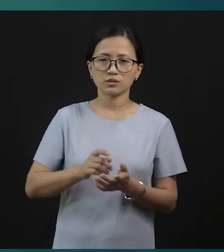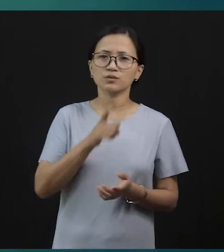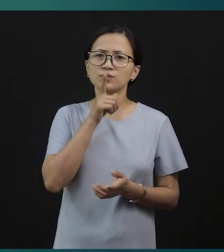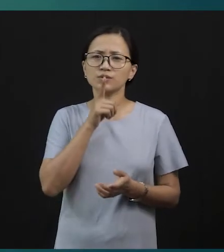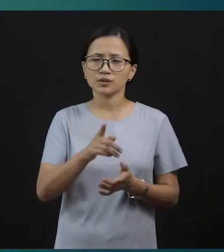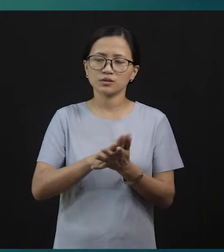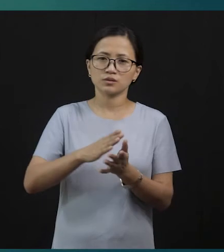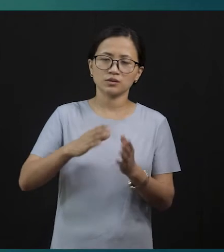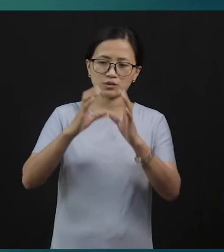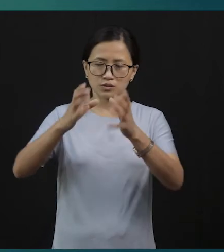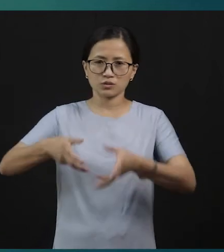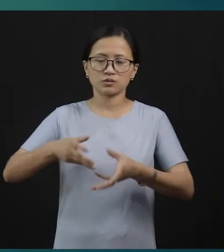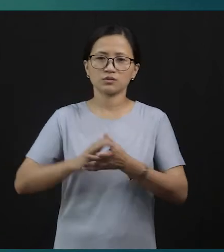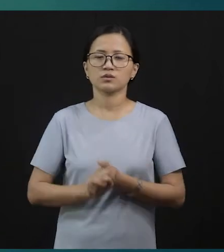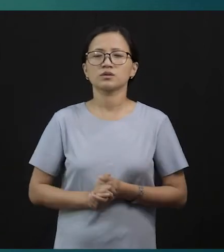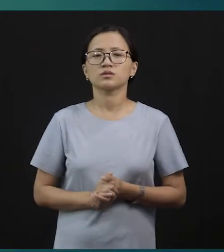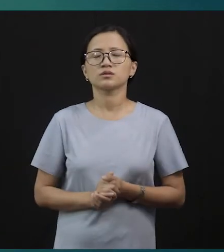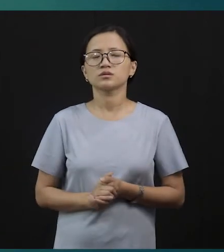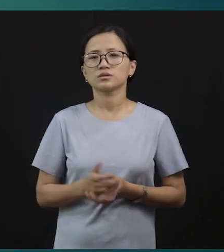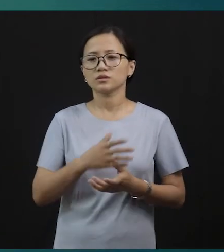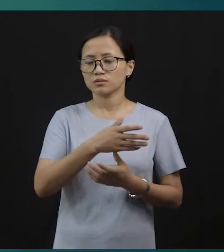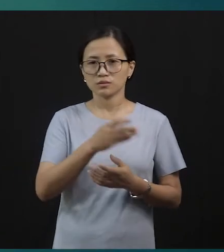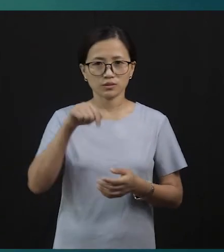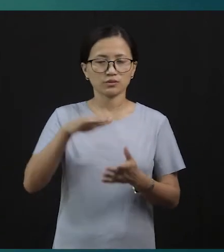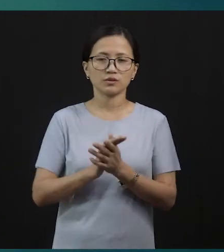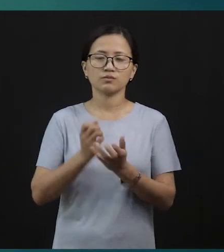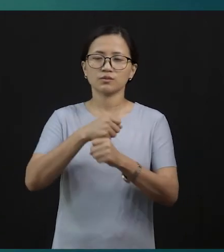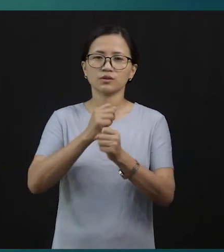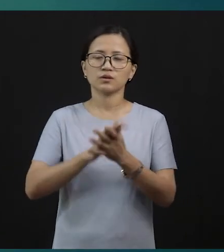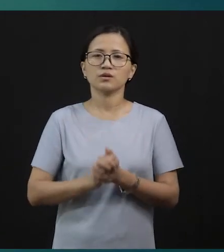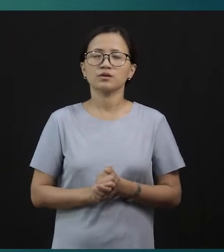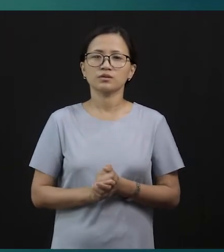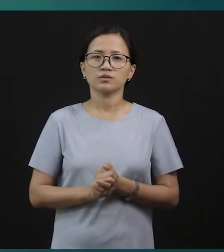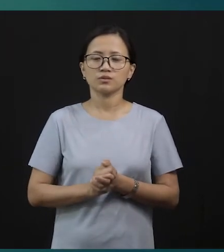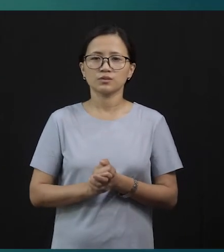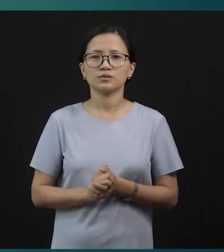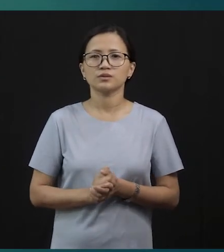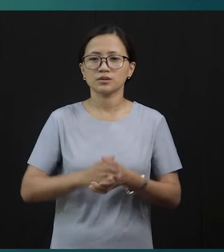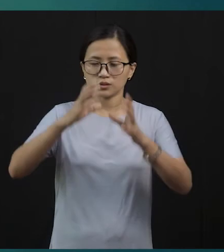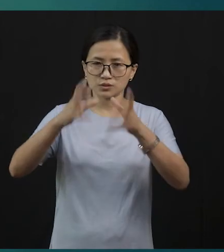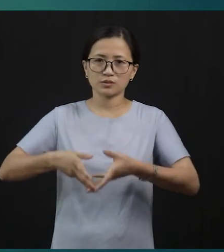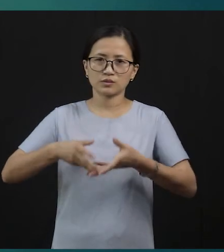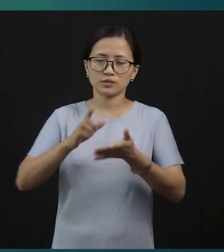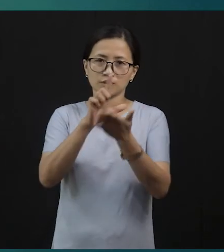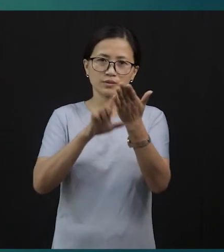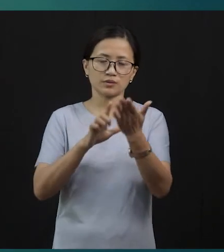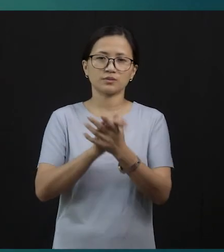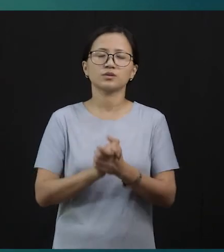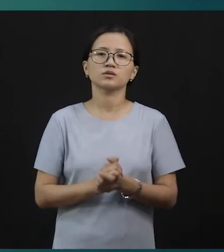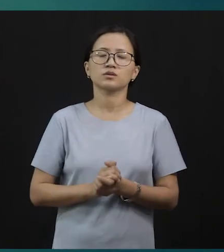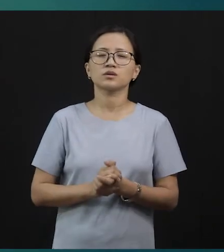shoe. Now they have made a shoe letterbox, but with concrete, though it is in the shape of a